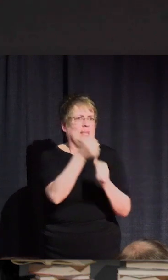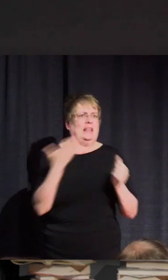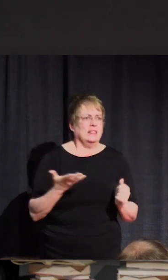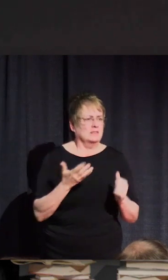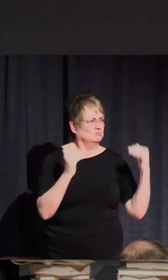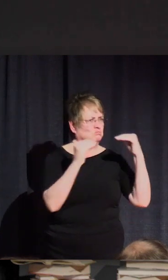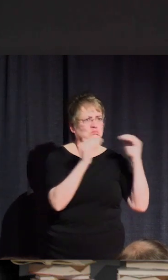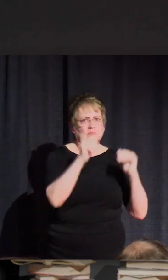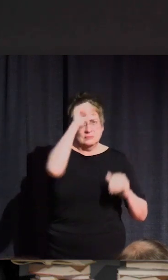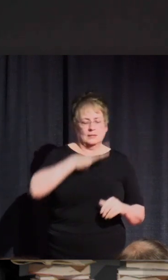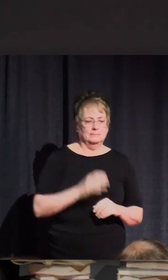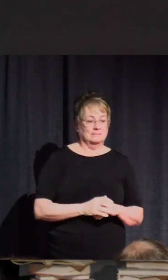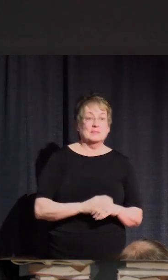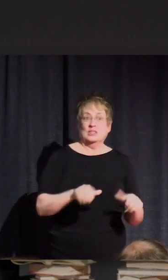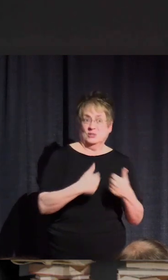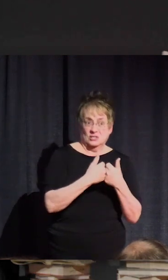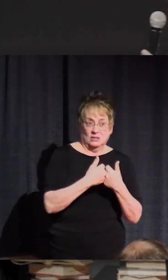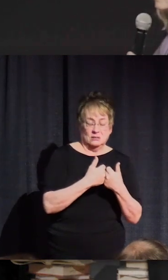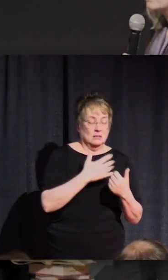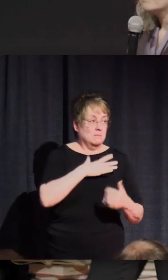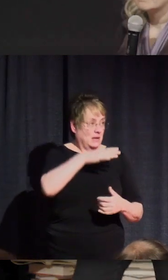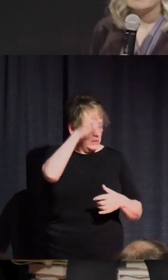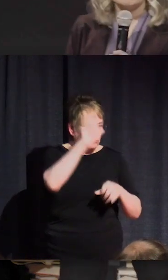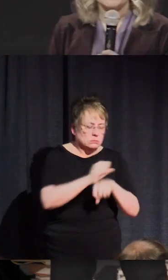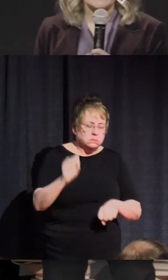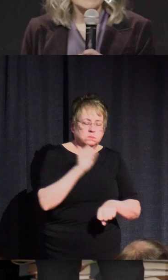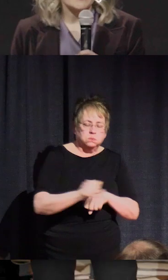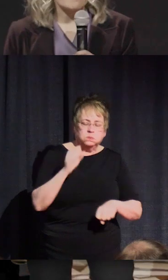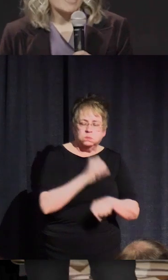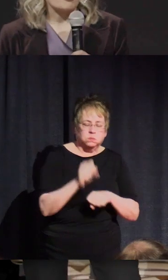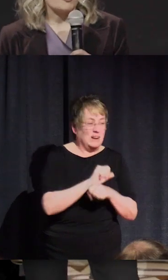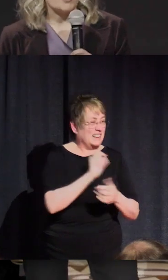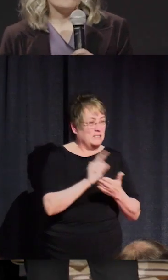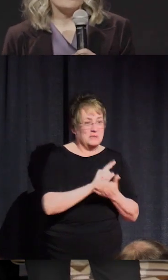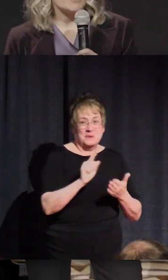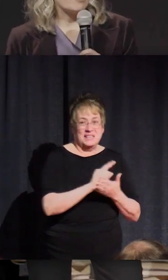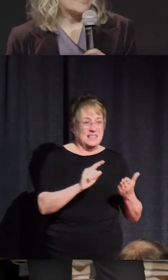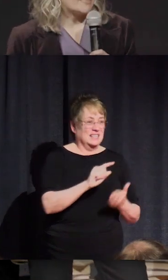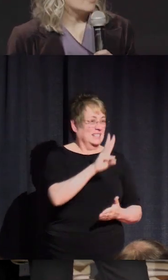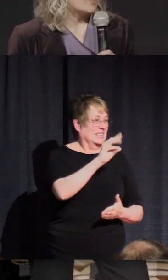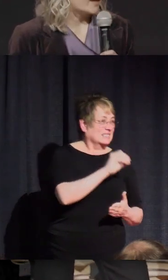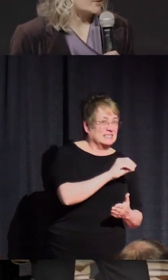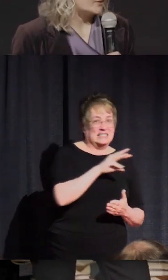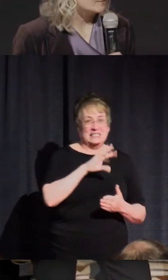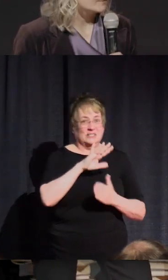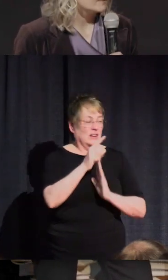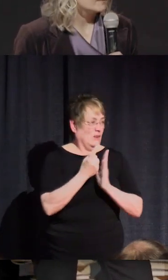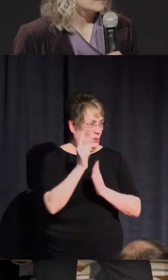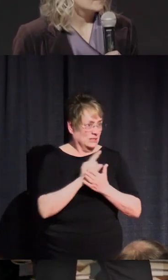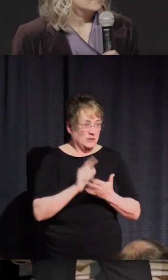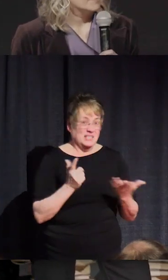But there were challenges too. My parents worked crazy hours. 60 to 65 were the norm. 70 to 80 were not unheard